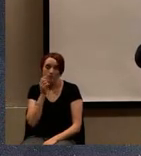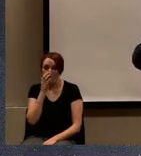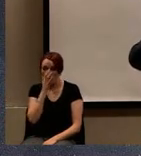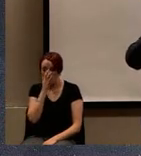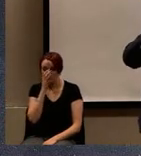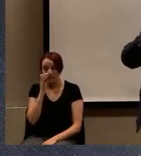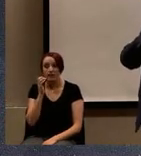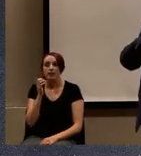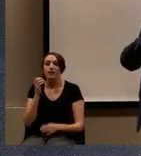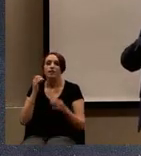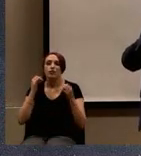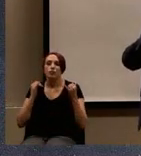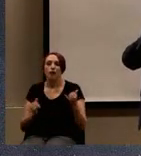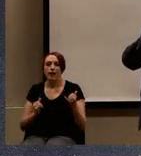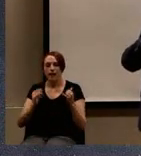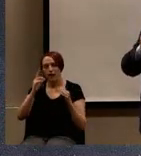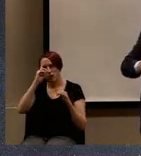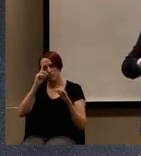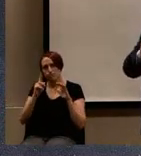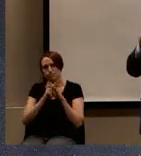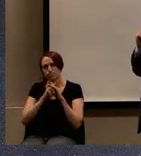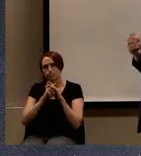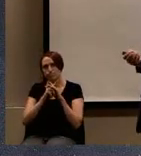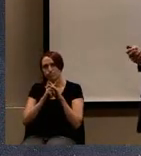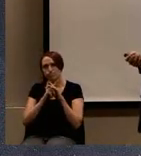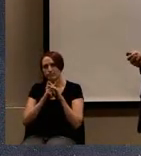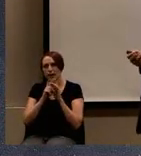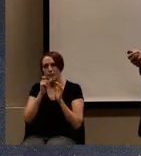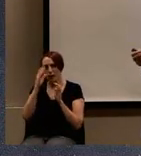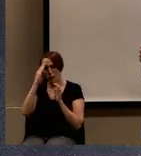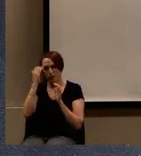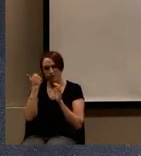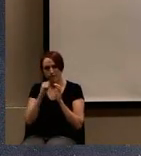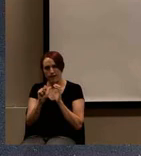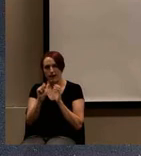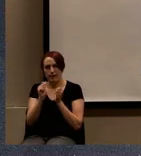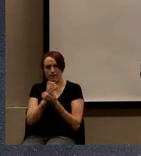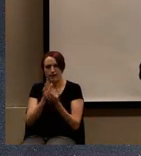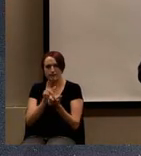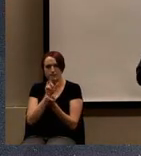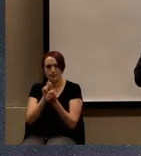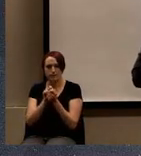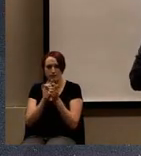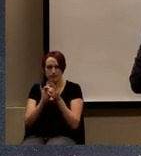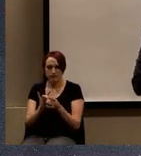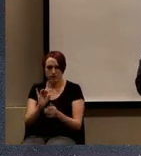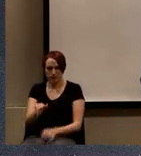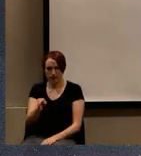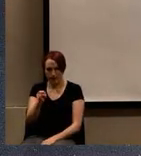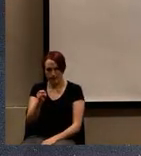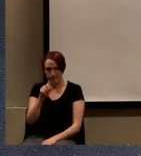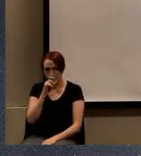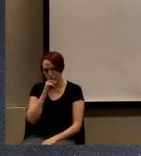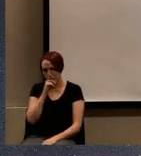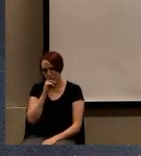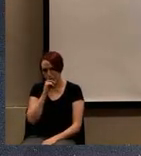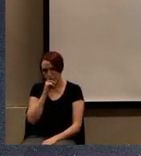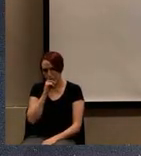I'm not off the top of my head aware of anything specifically that looks at that